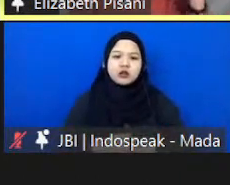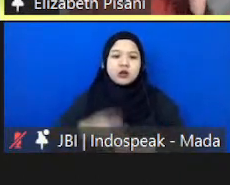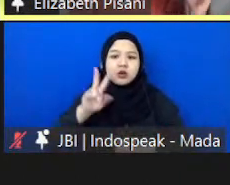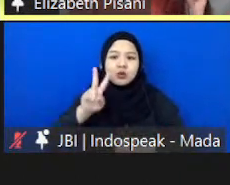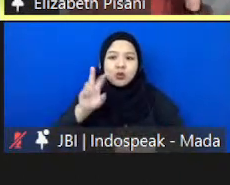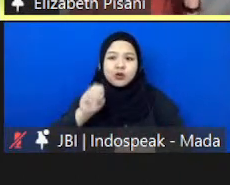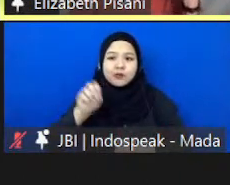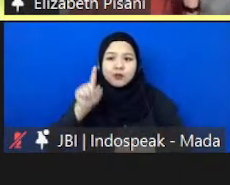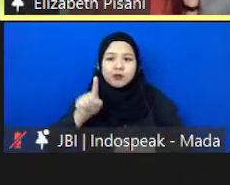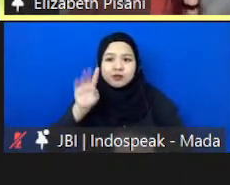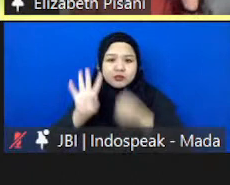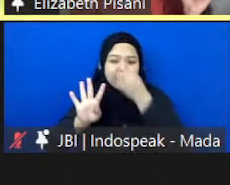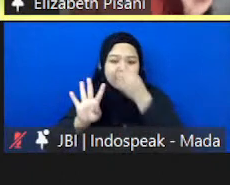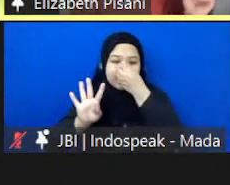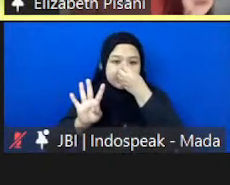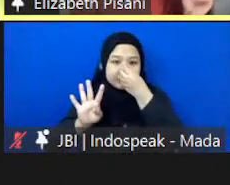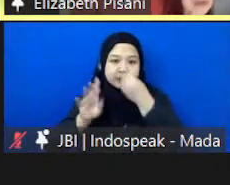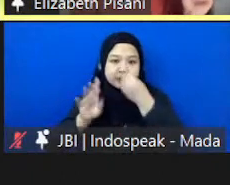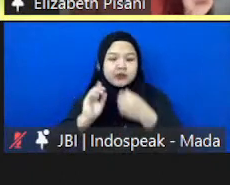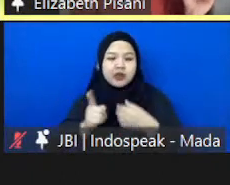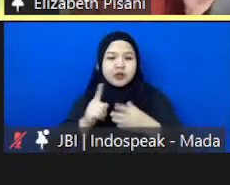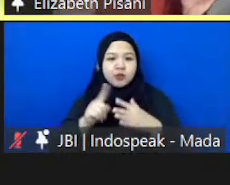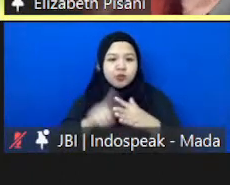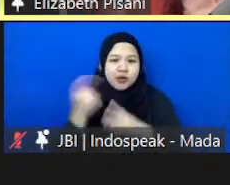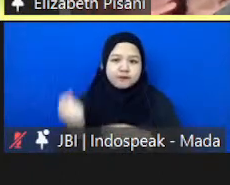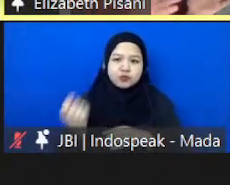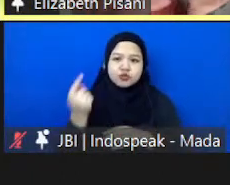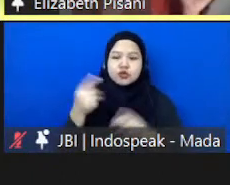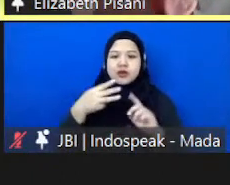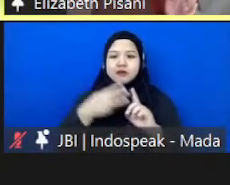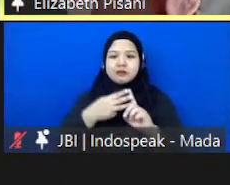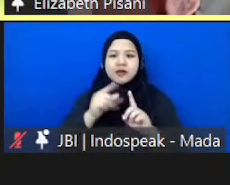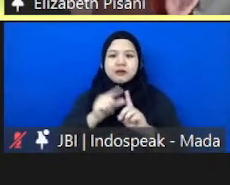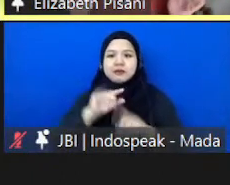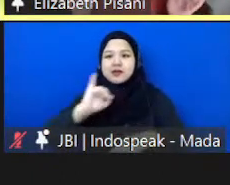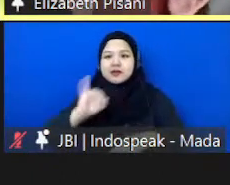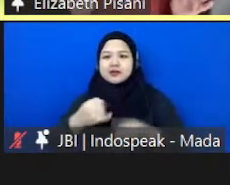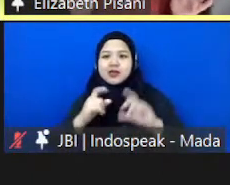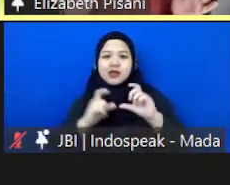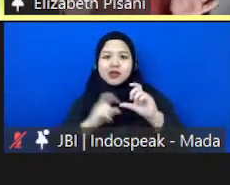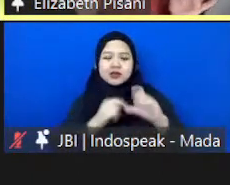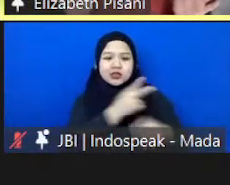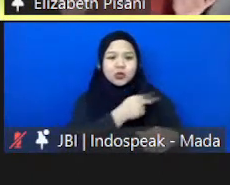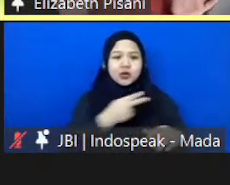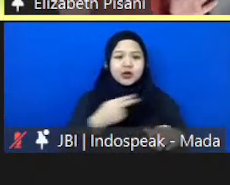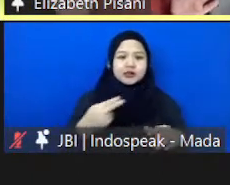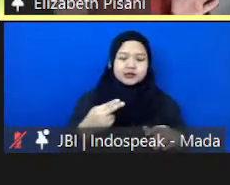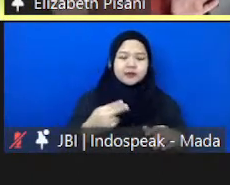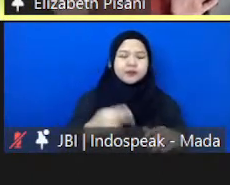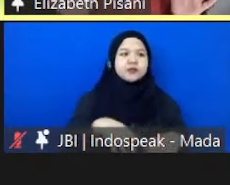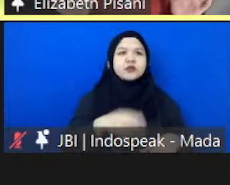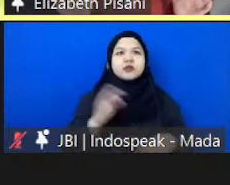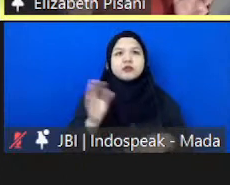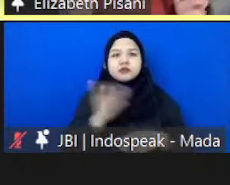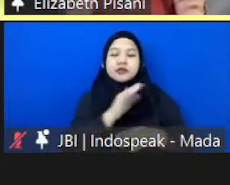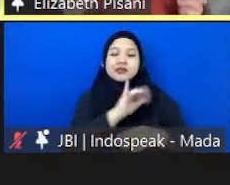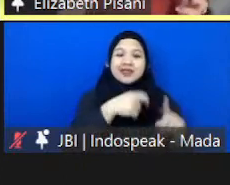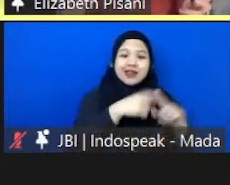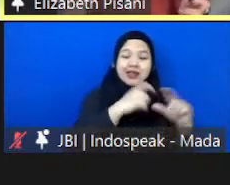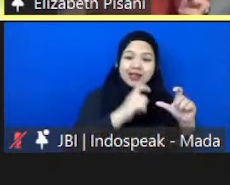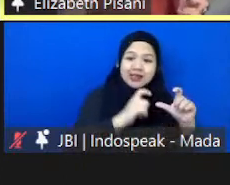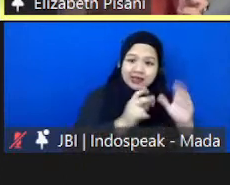2014, at the start of BPJS, Indonesia shifted, JKN shifted to